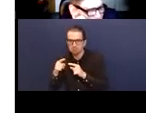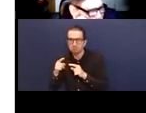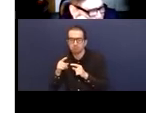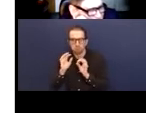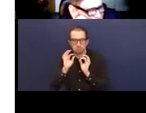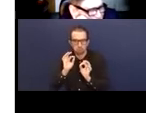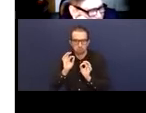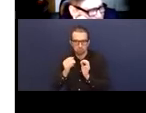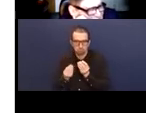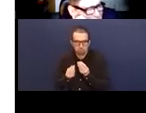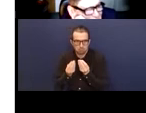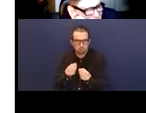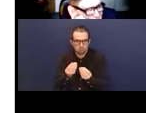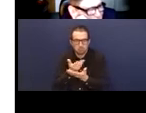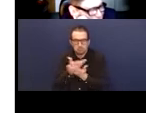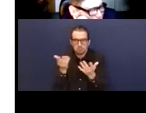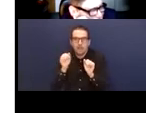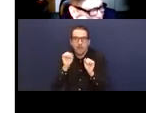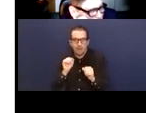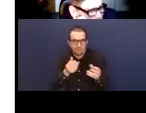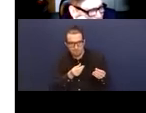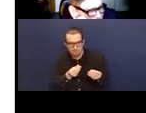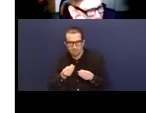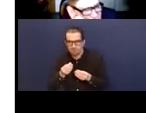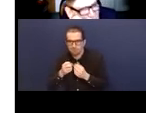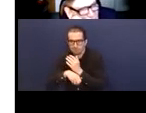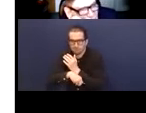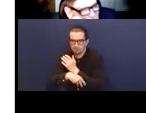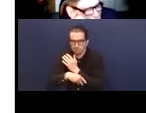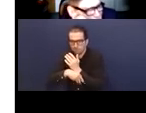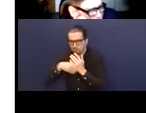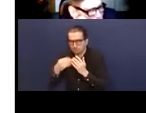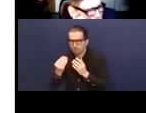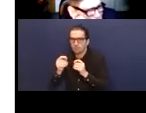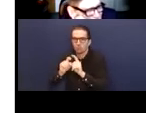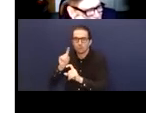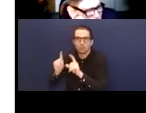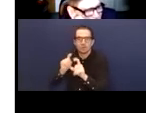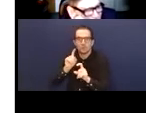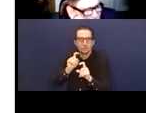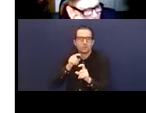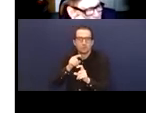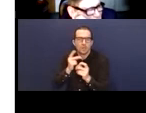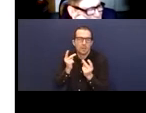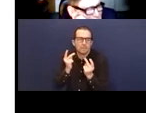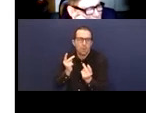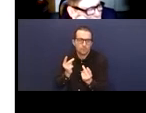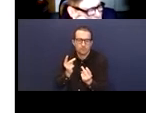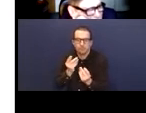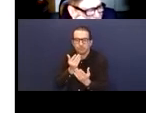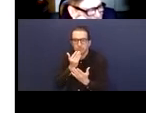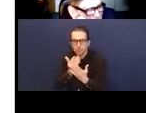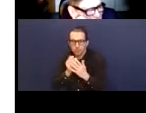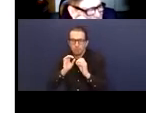children with various difficulties in our population so that we can adjust our school system for them. And